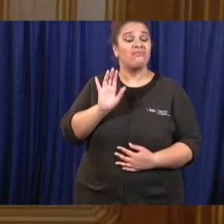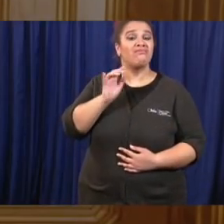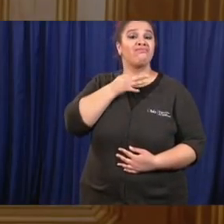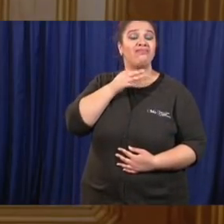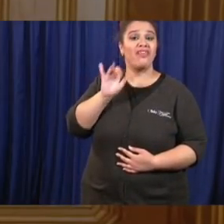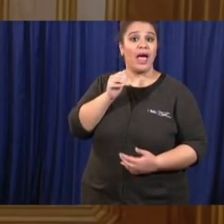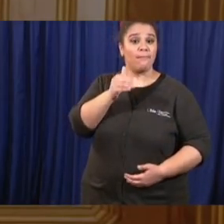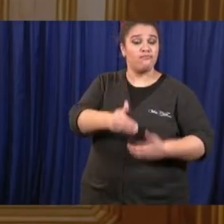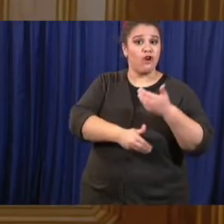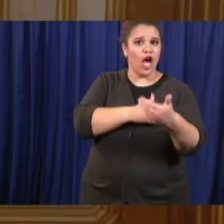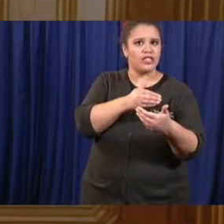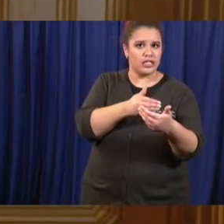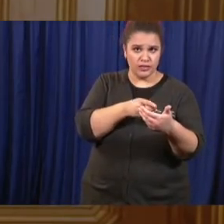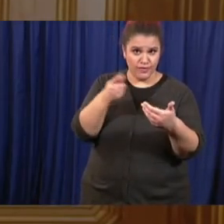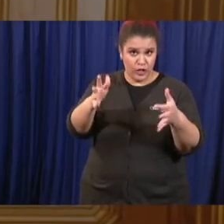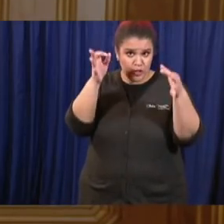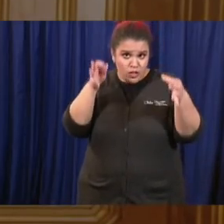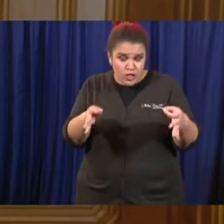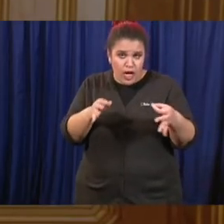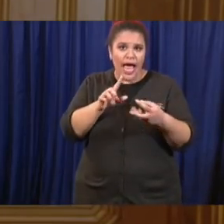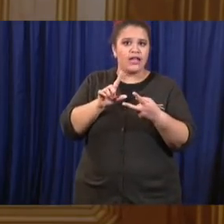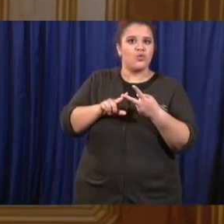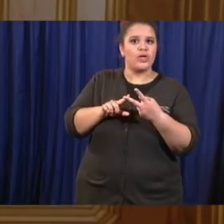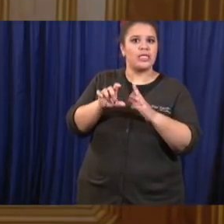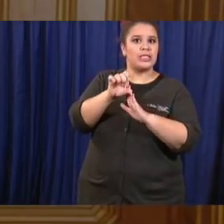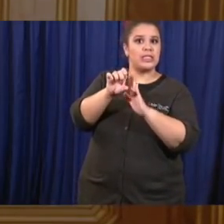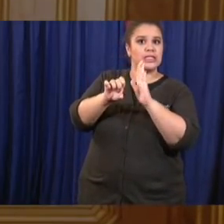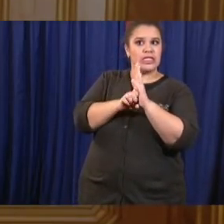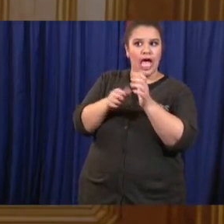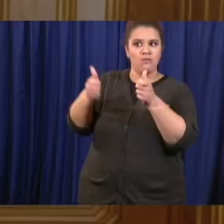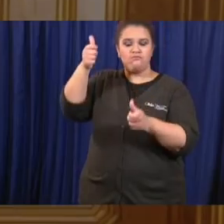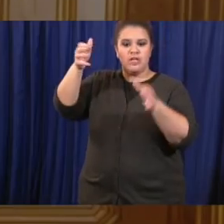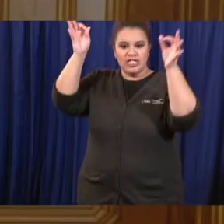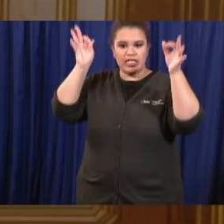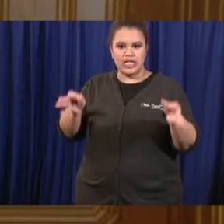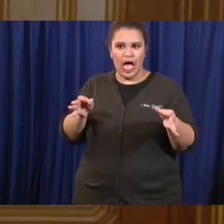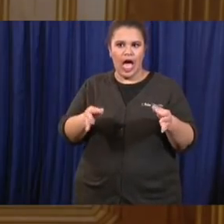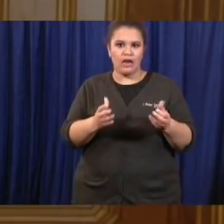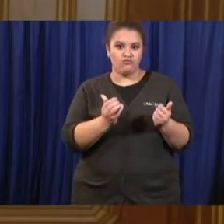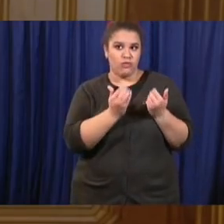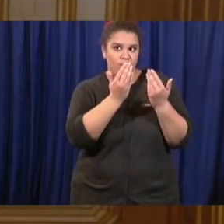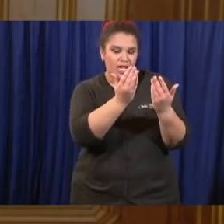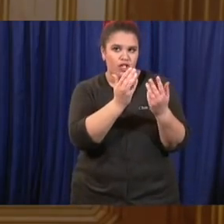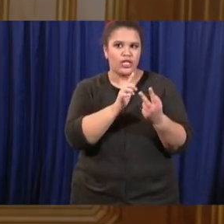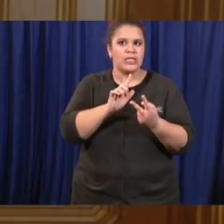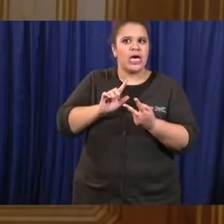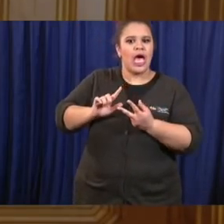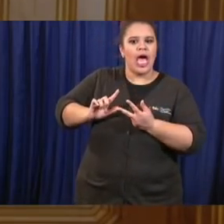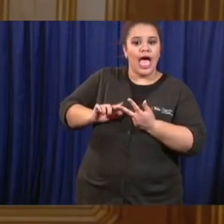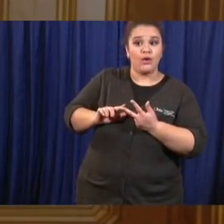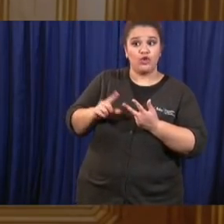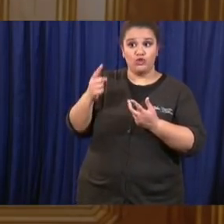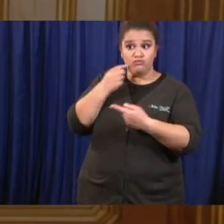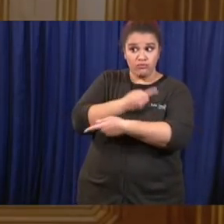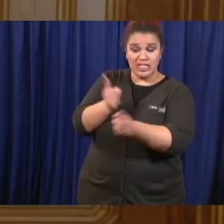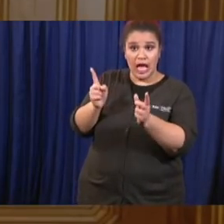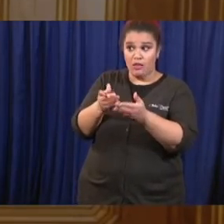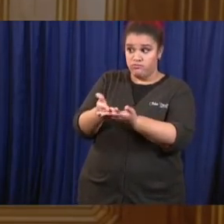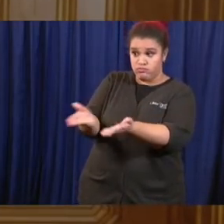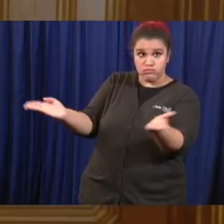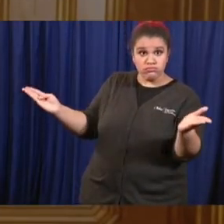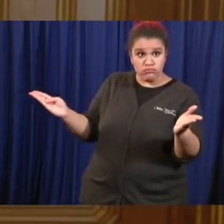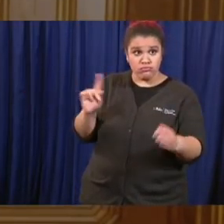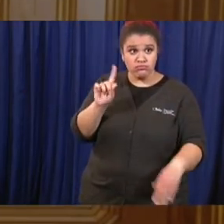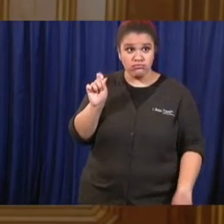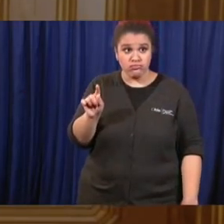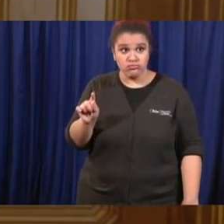made public to everybody? Sure, and thank you very much. First of all, I wake up every day with the determination and go to